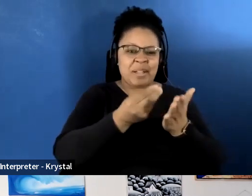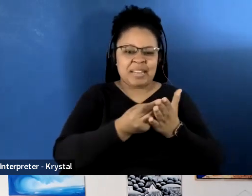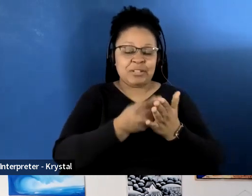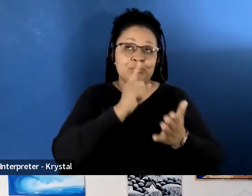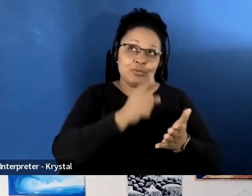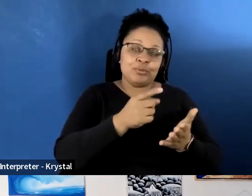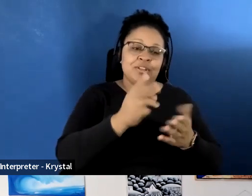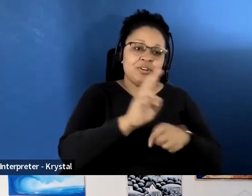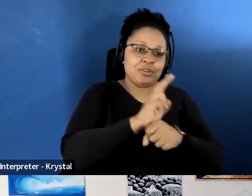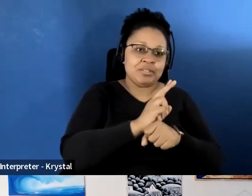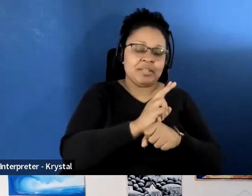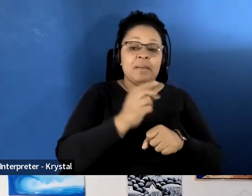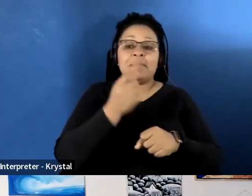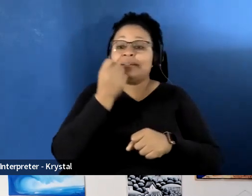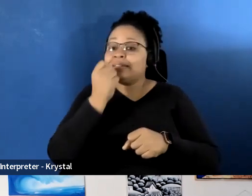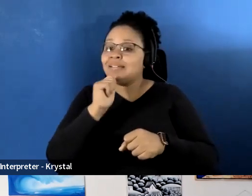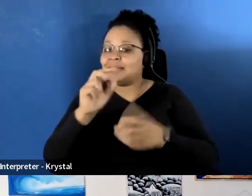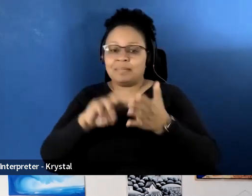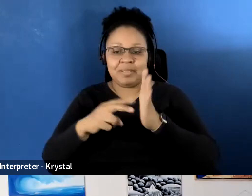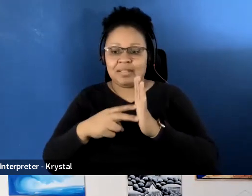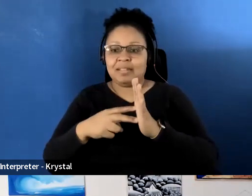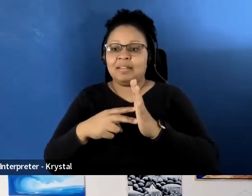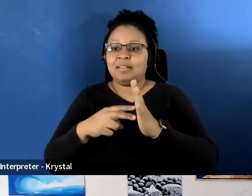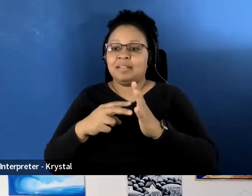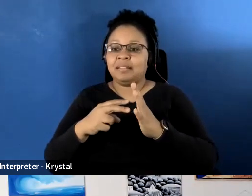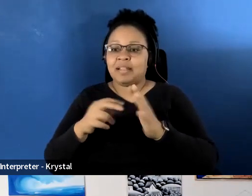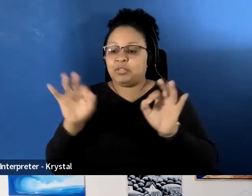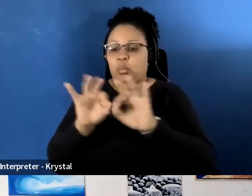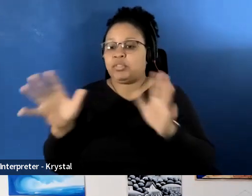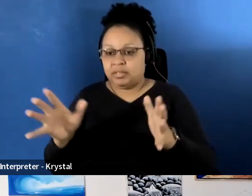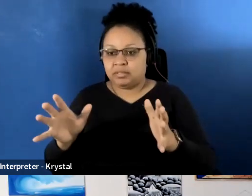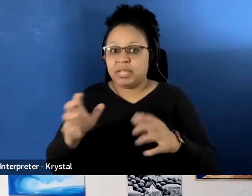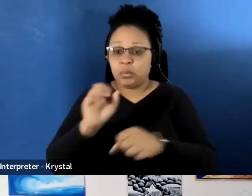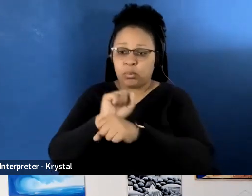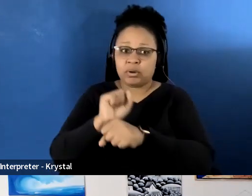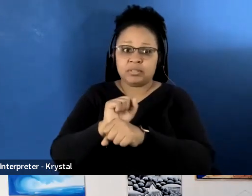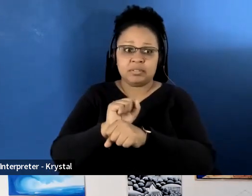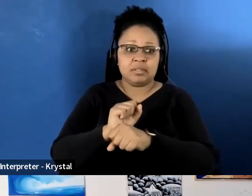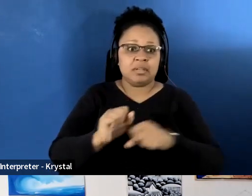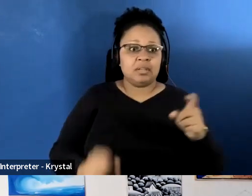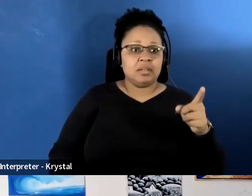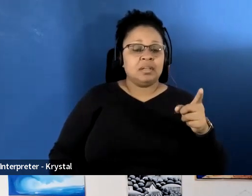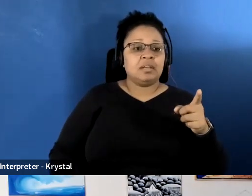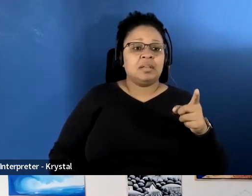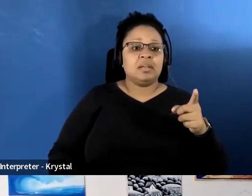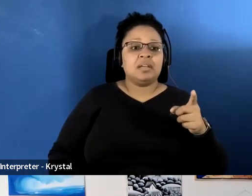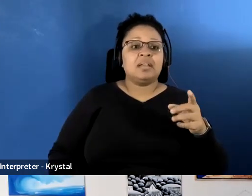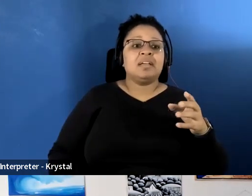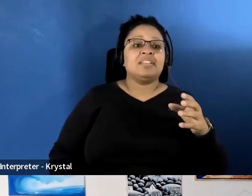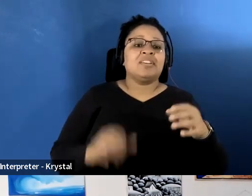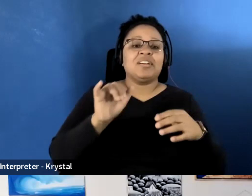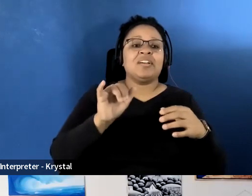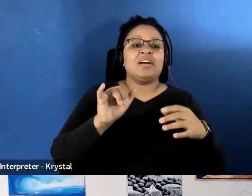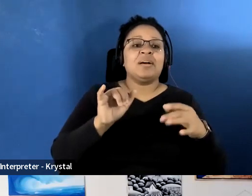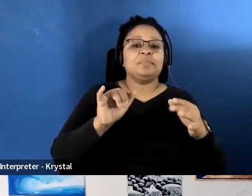pyramid scheme, but that doesn't mean it's not true. yeah, and I also like clean houses. So that's the double.